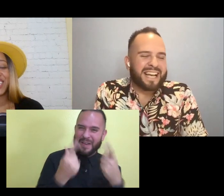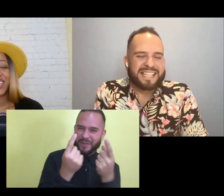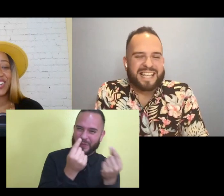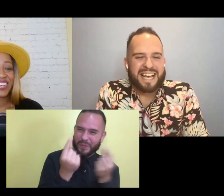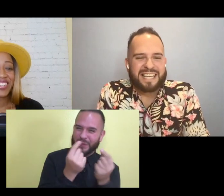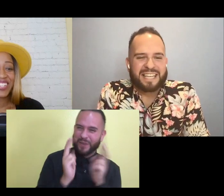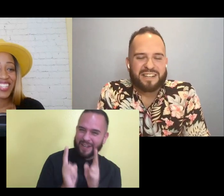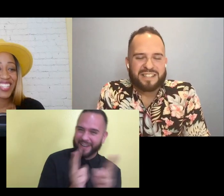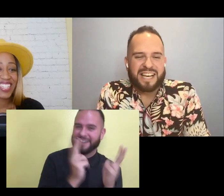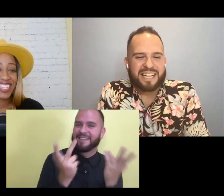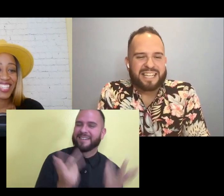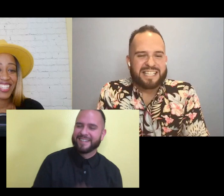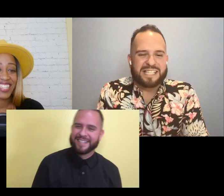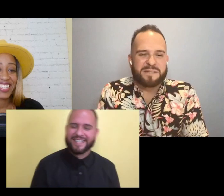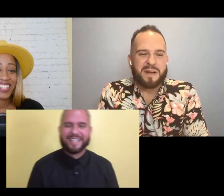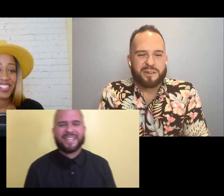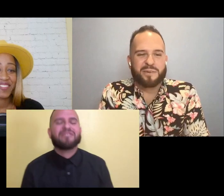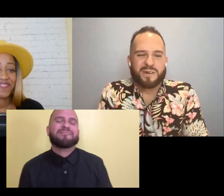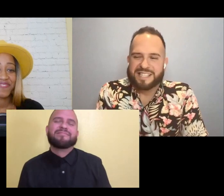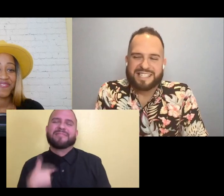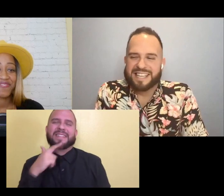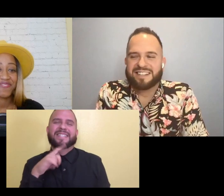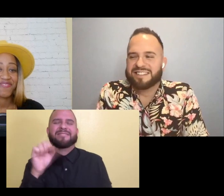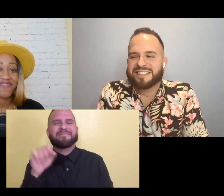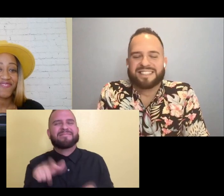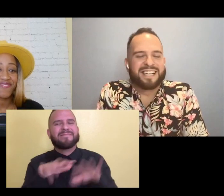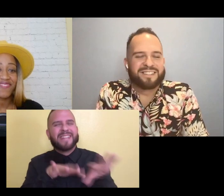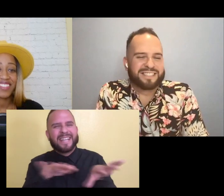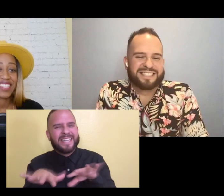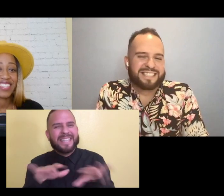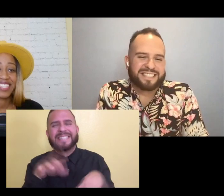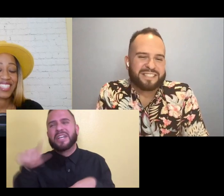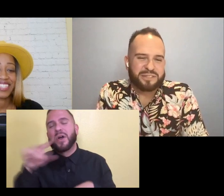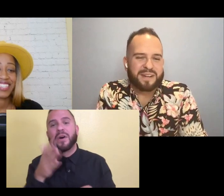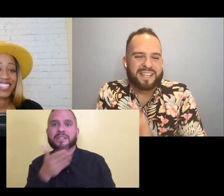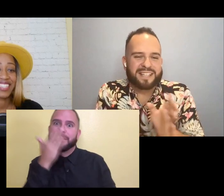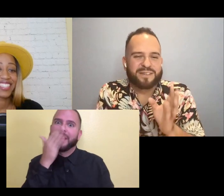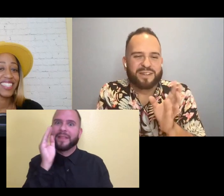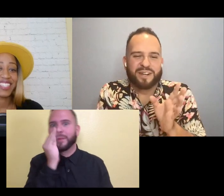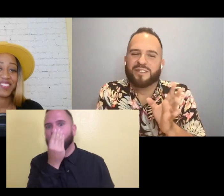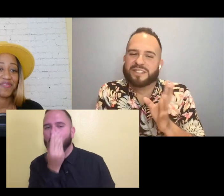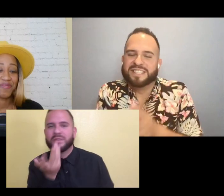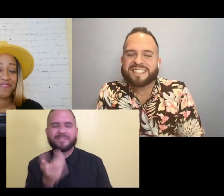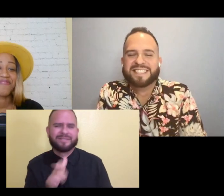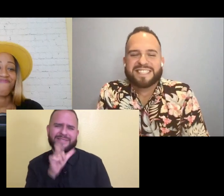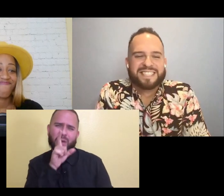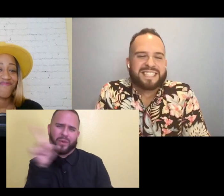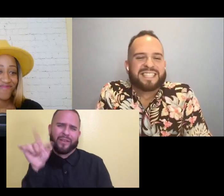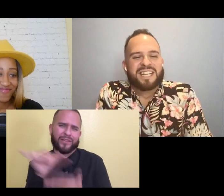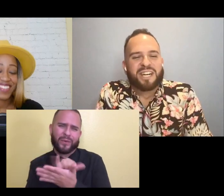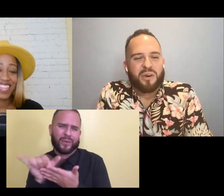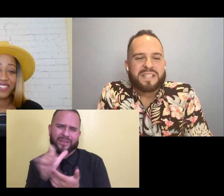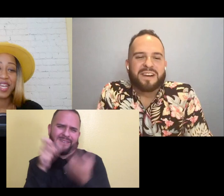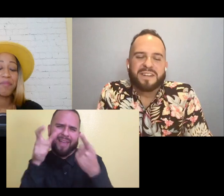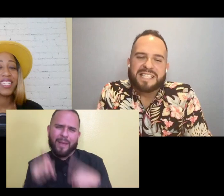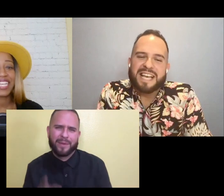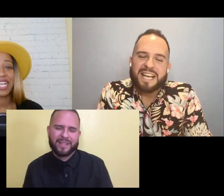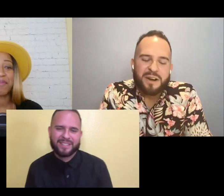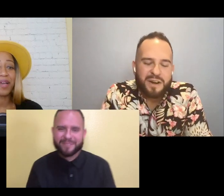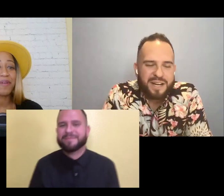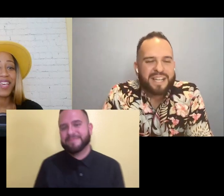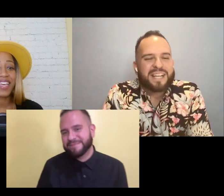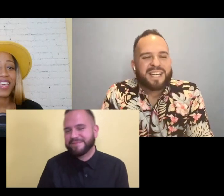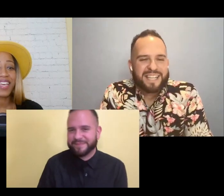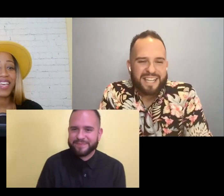such So thing as like, taking it easy, smelling the roses. Like, that don't exist. You just want to get to where you're going that's to. We right. Please get definitely out